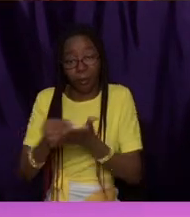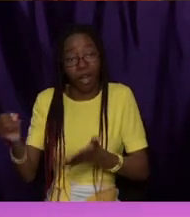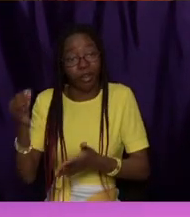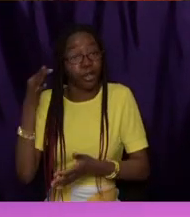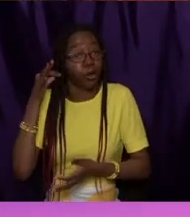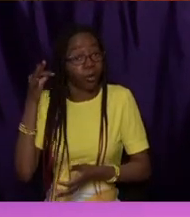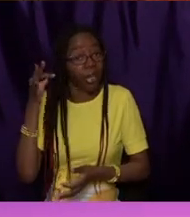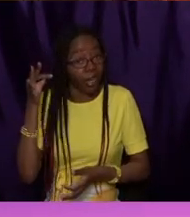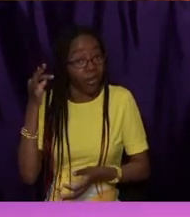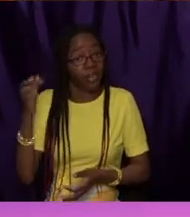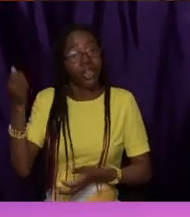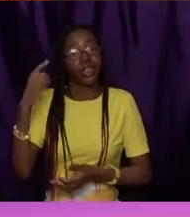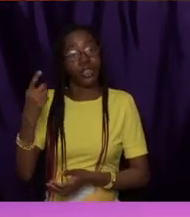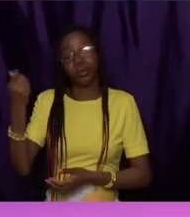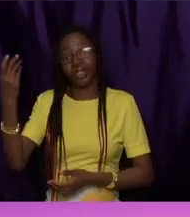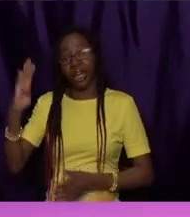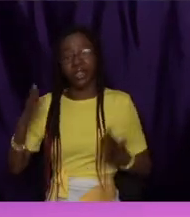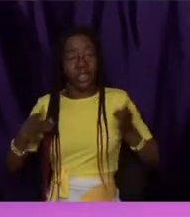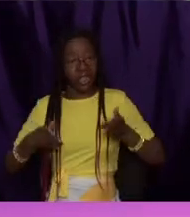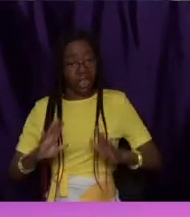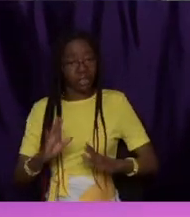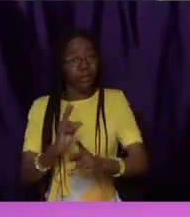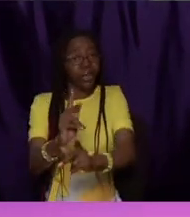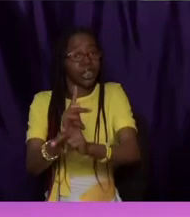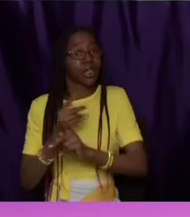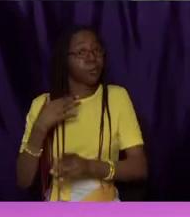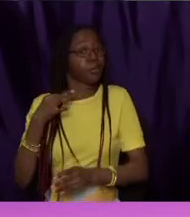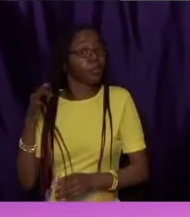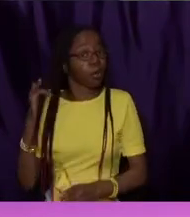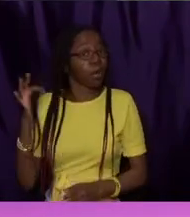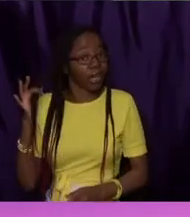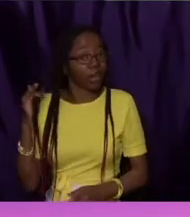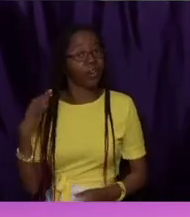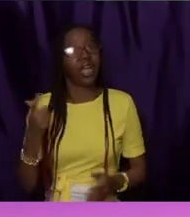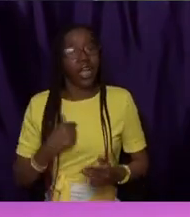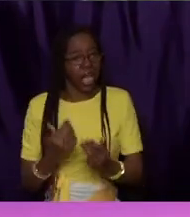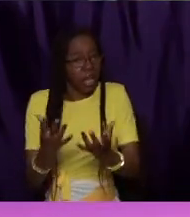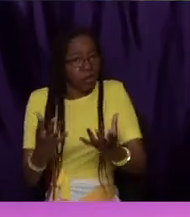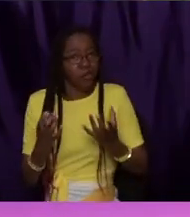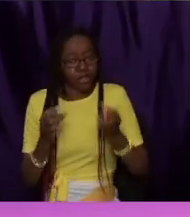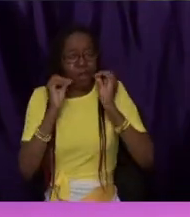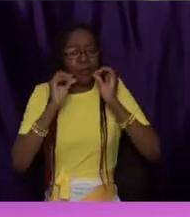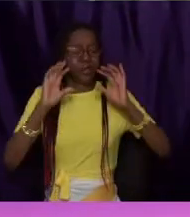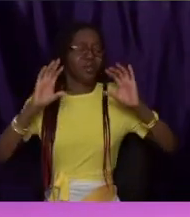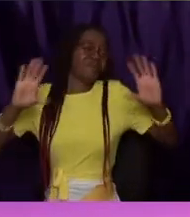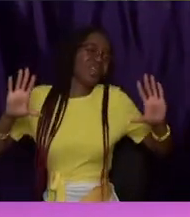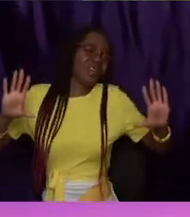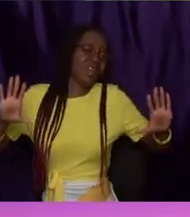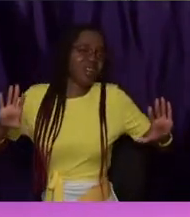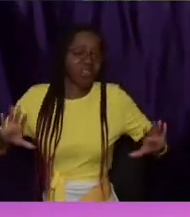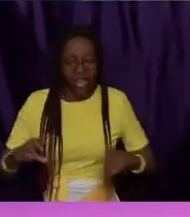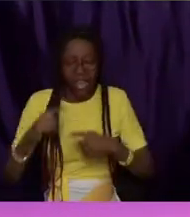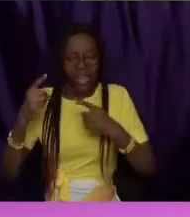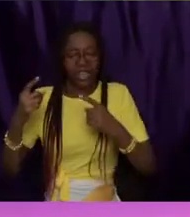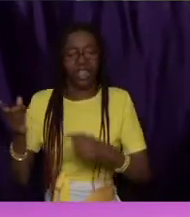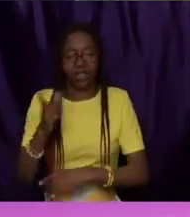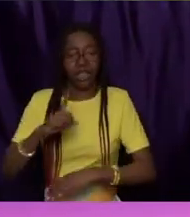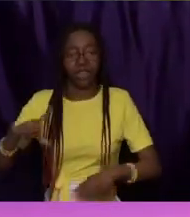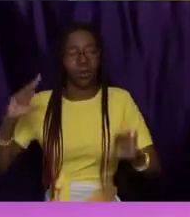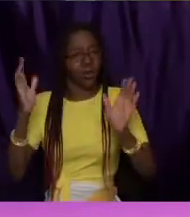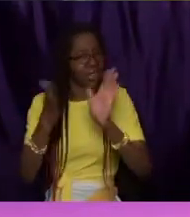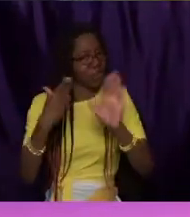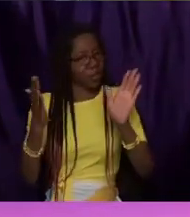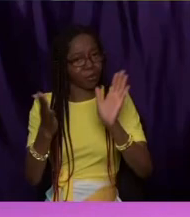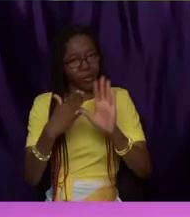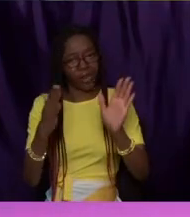it's only God that allows you to keep your hair. I dare you to open your mouth and give God some praise.